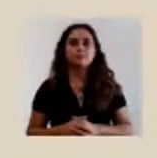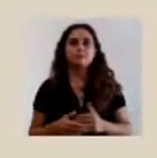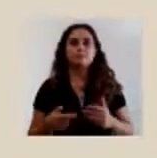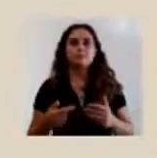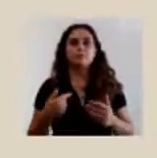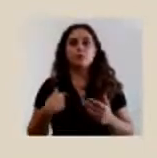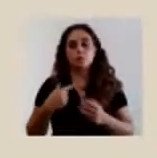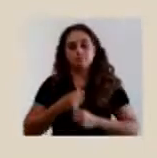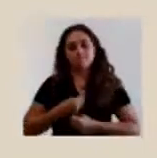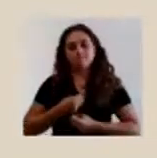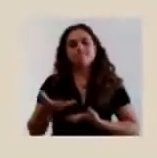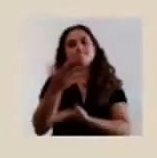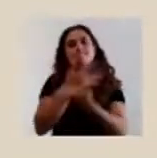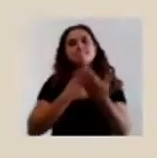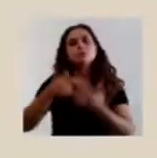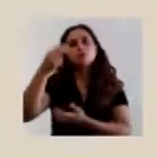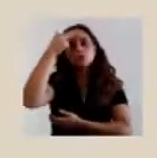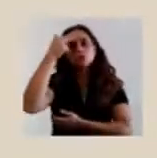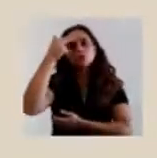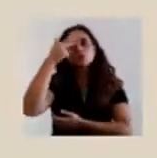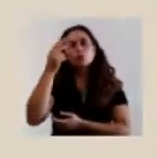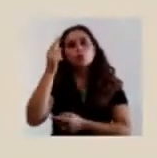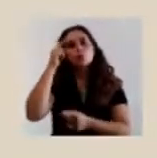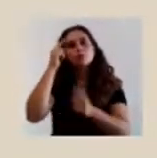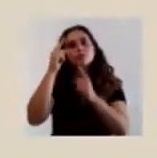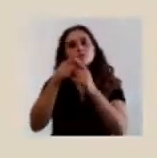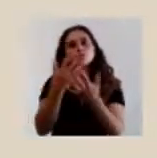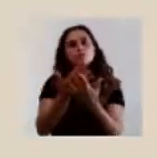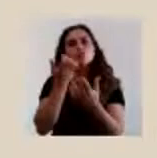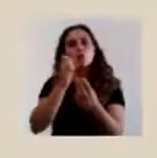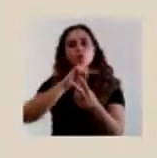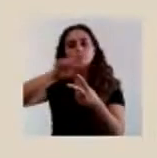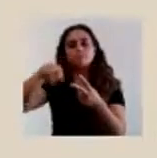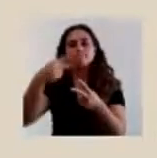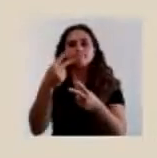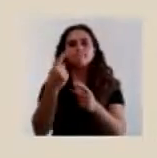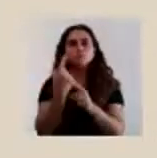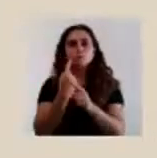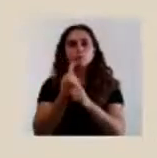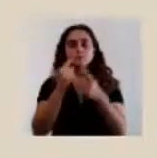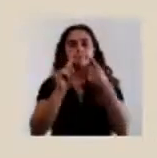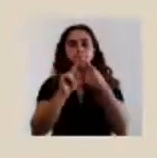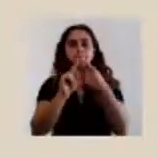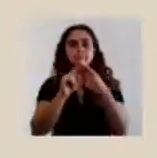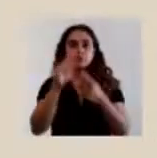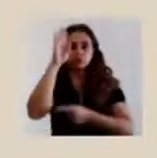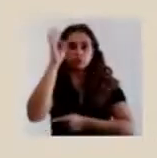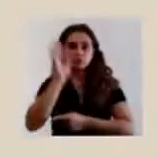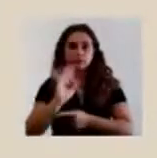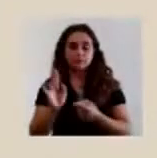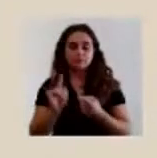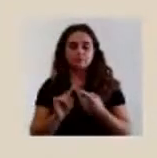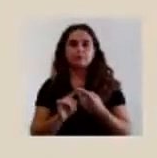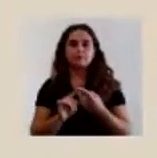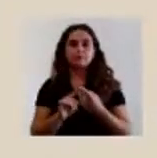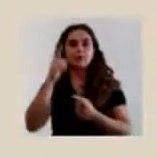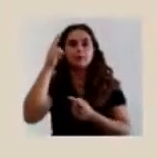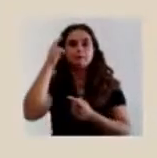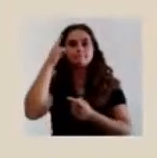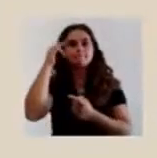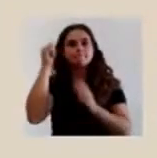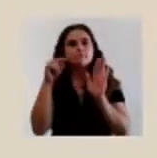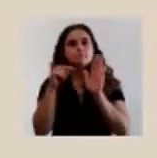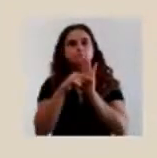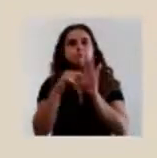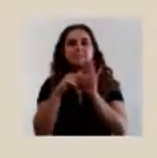I share the story in all my vulnerability to highlight 2 points. The first is, as you may know, biases